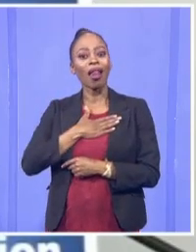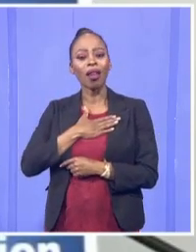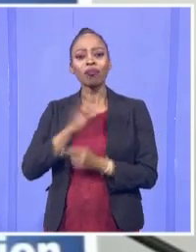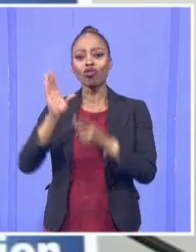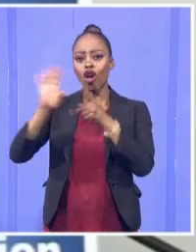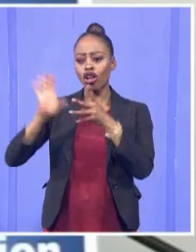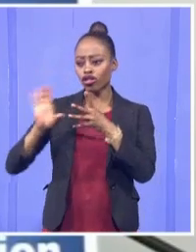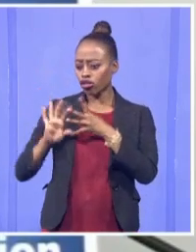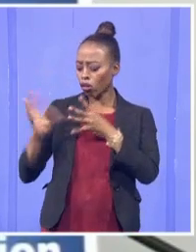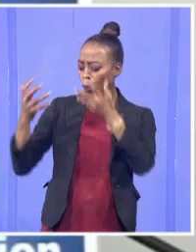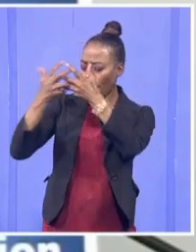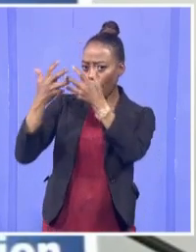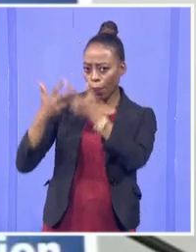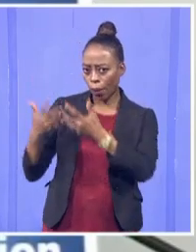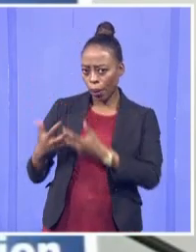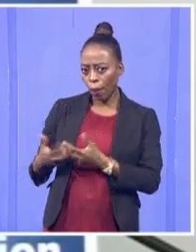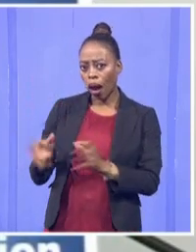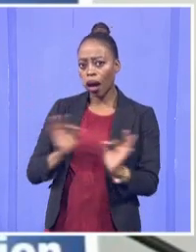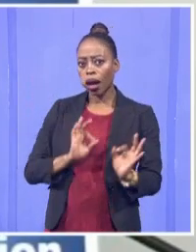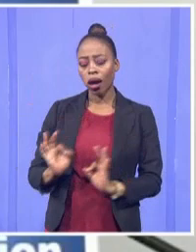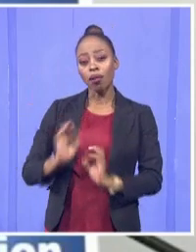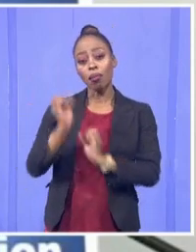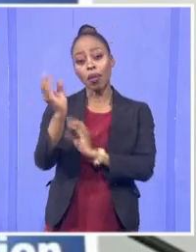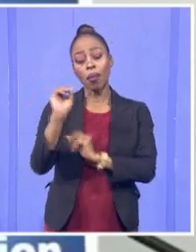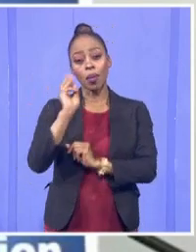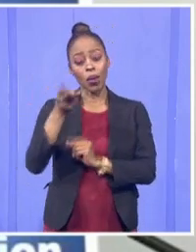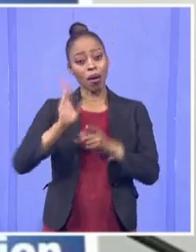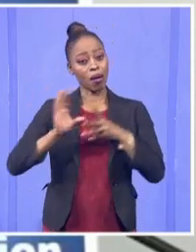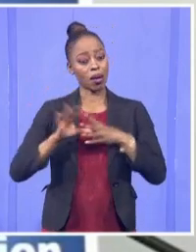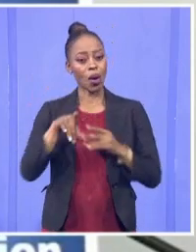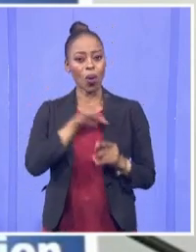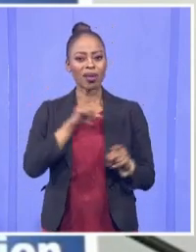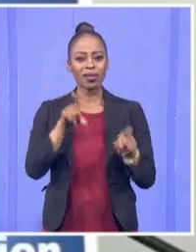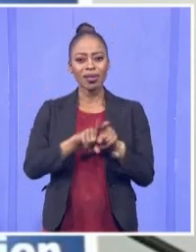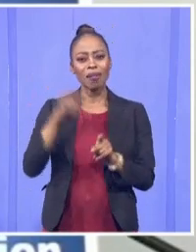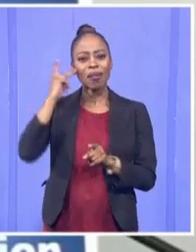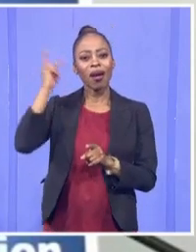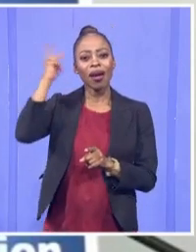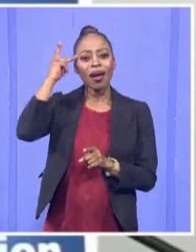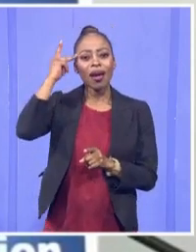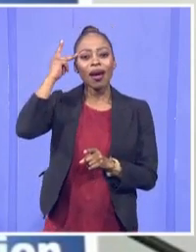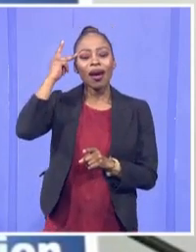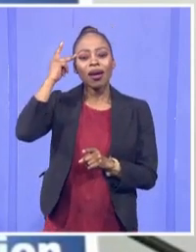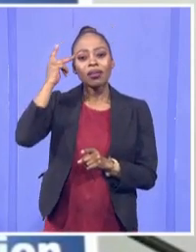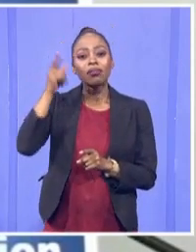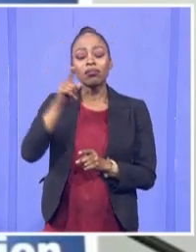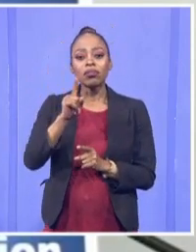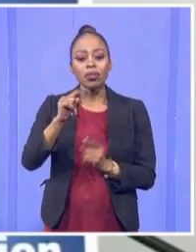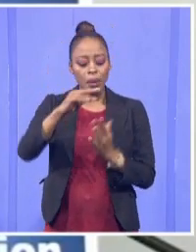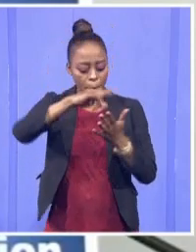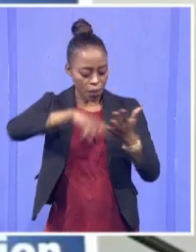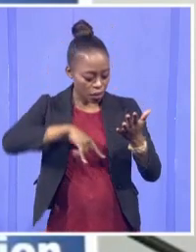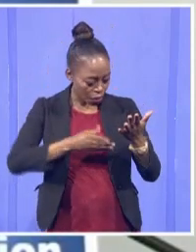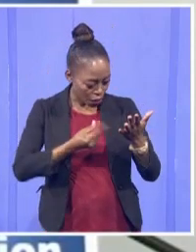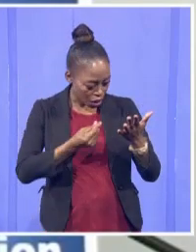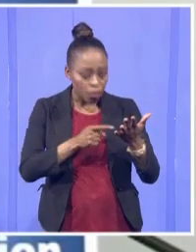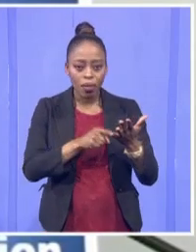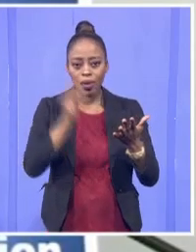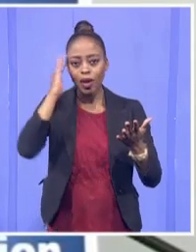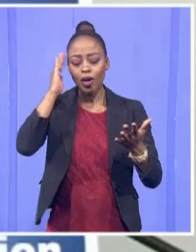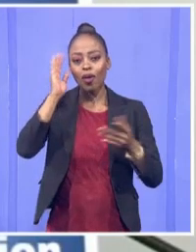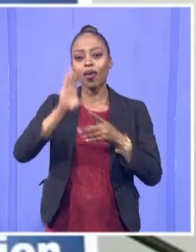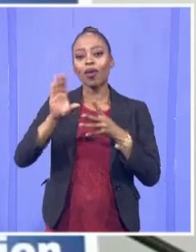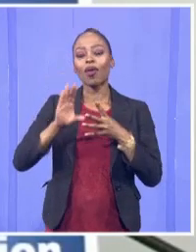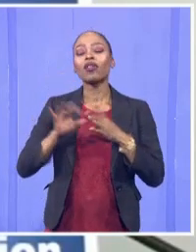criteria. You'll see I'll go through the criteria so that even when parents receive these SMSs, they must know the